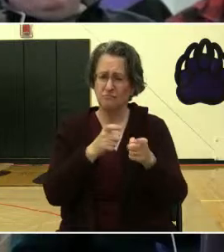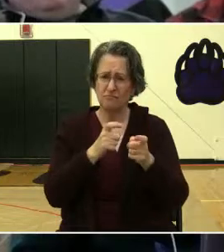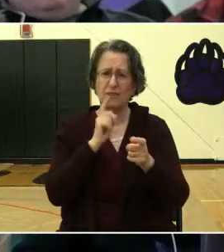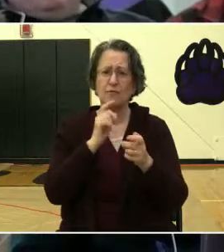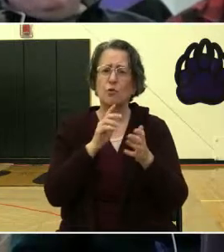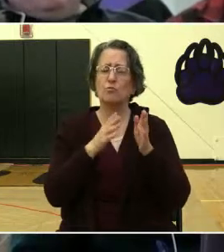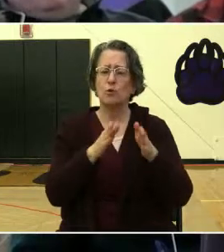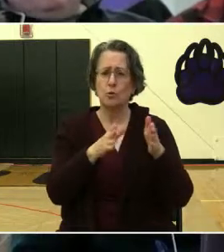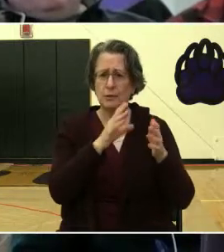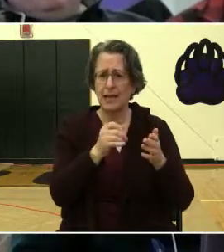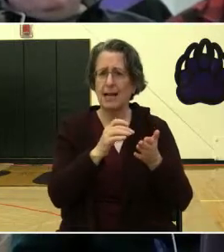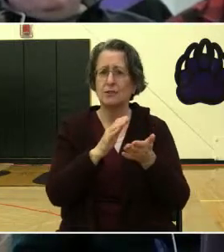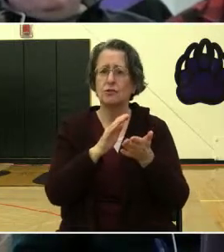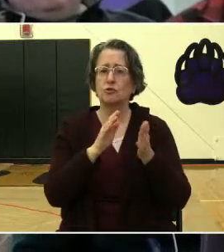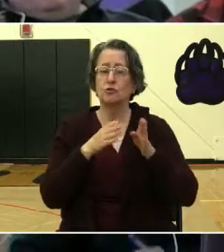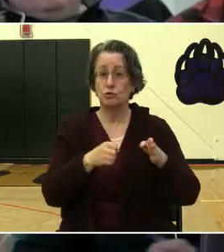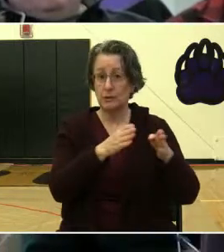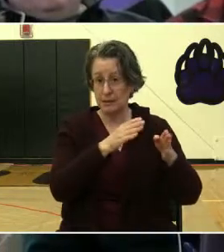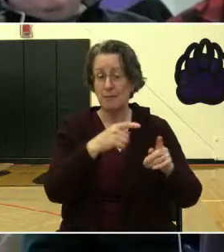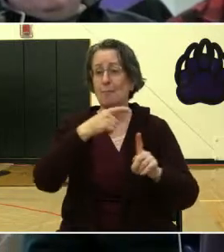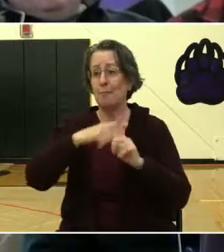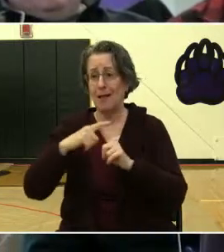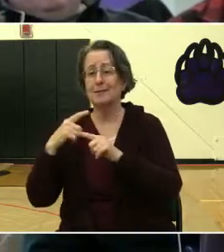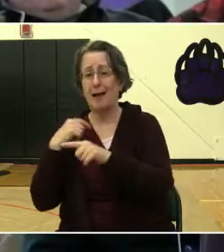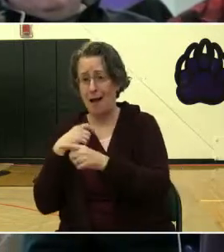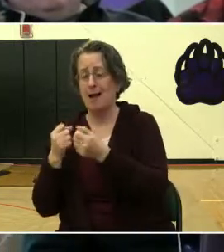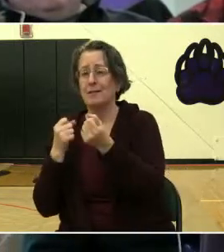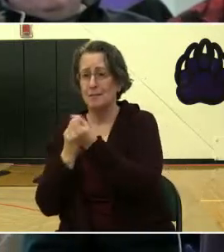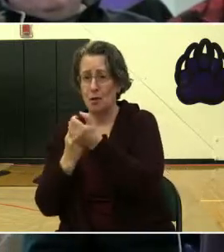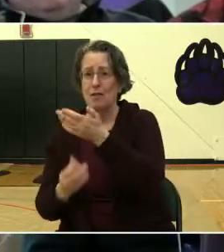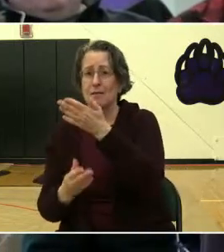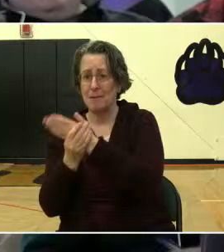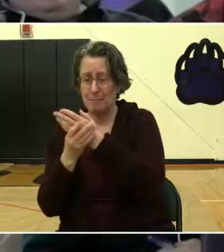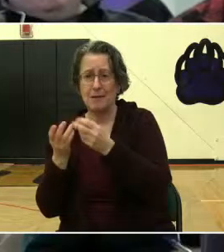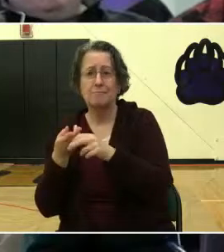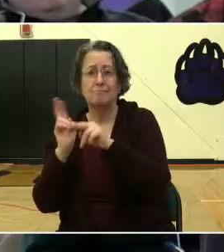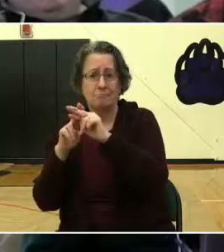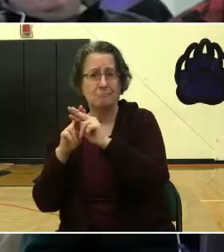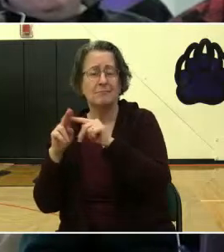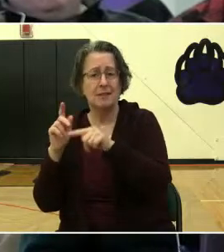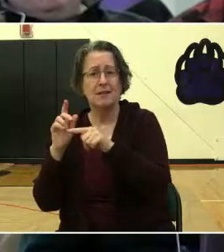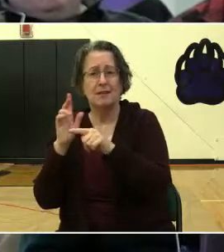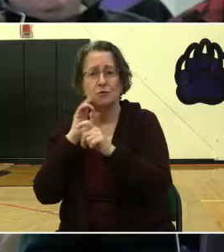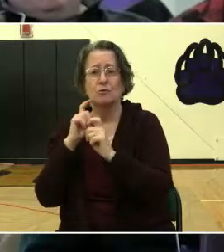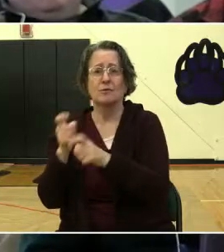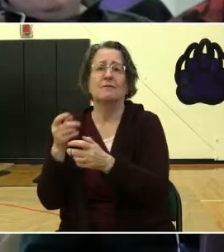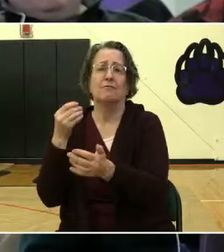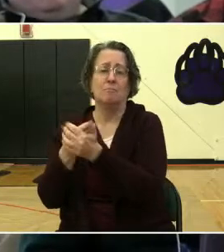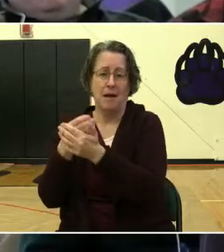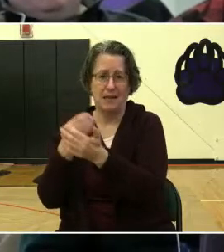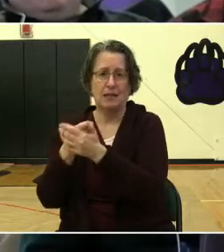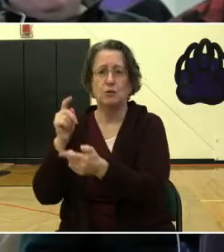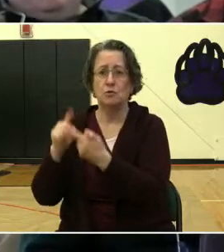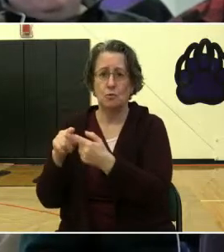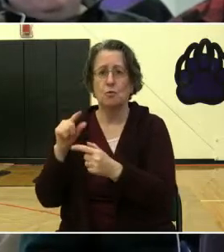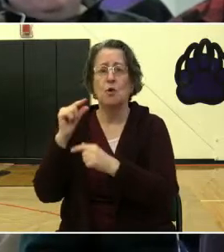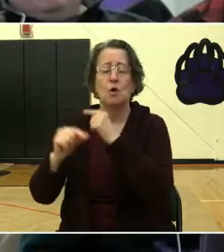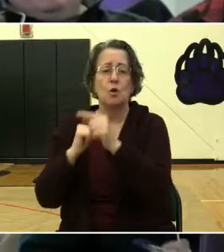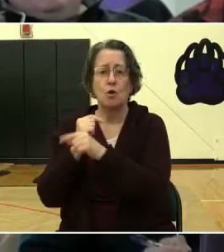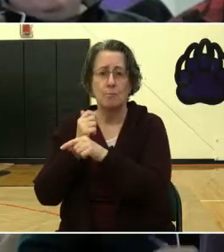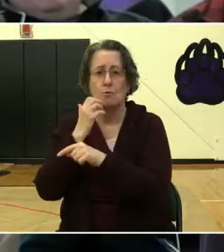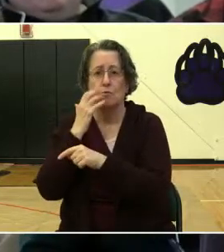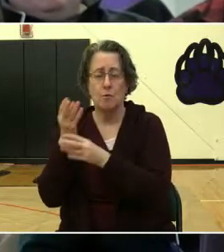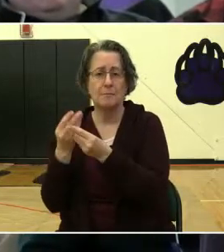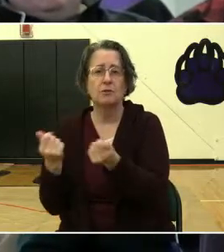support this amendment or this uh increase for the global warming Solutions fund this